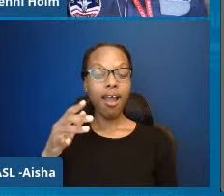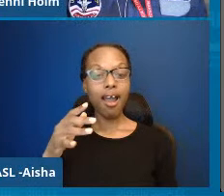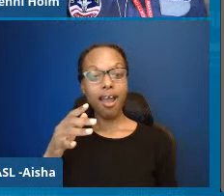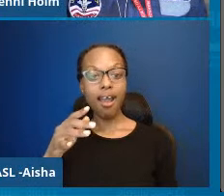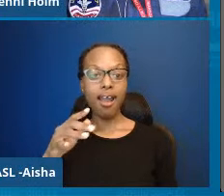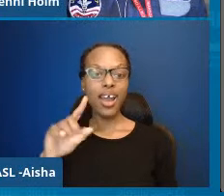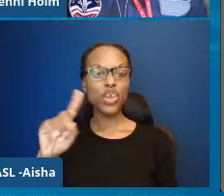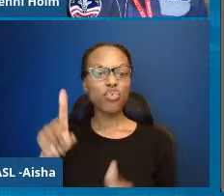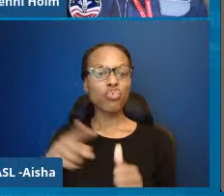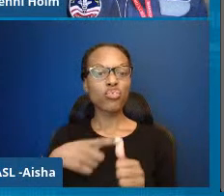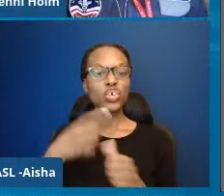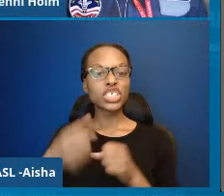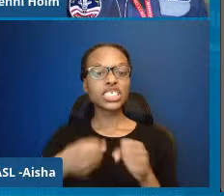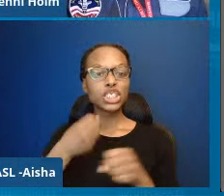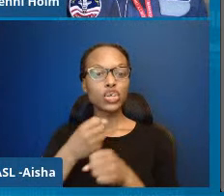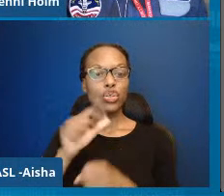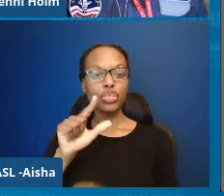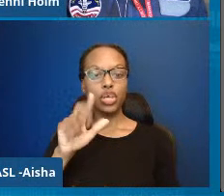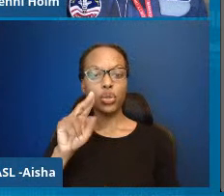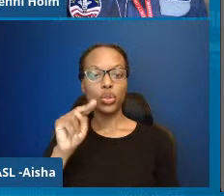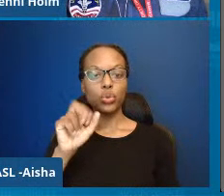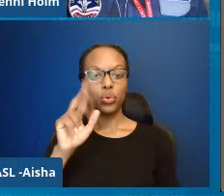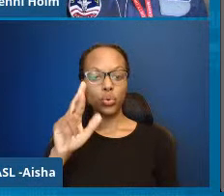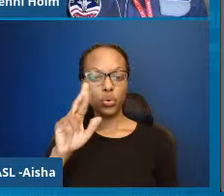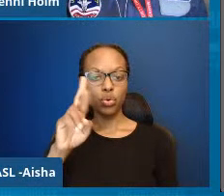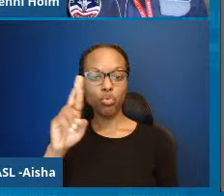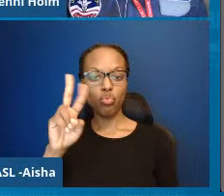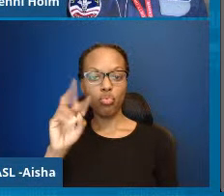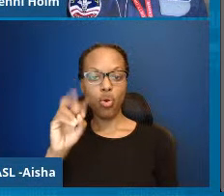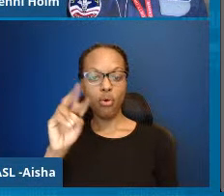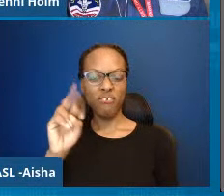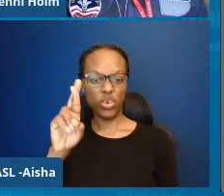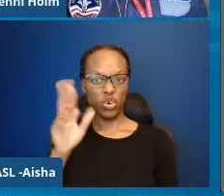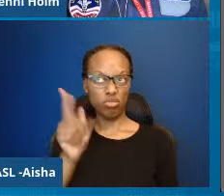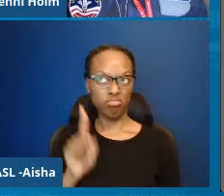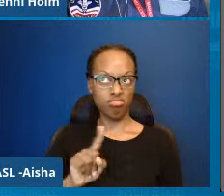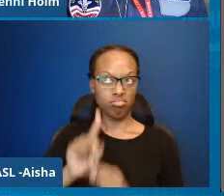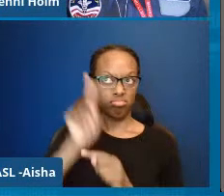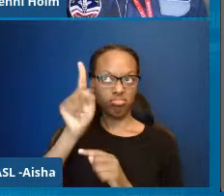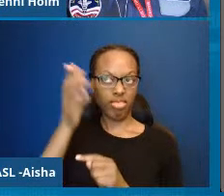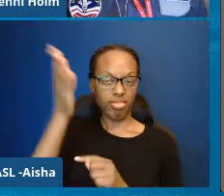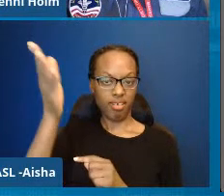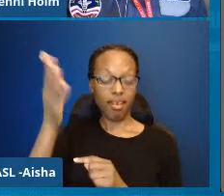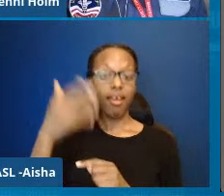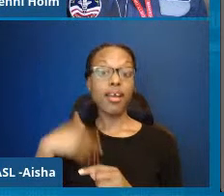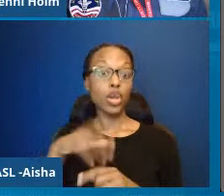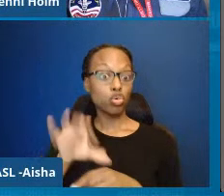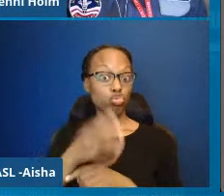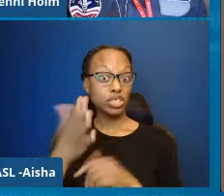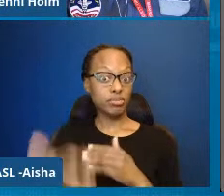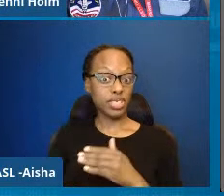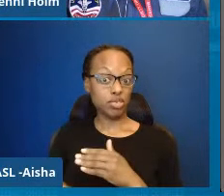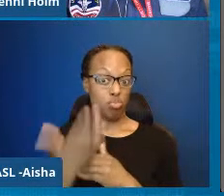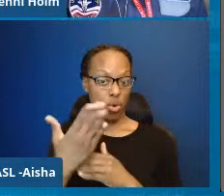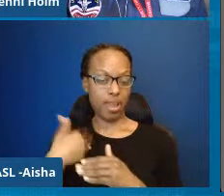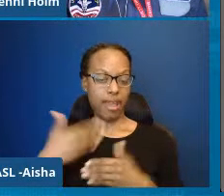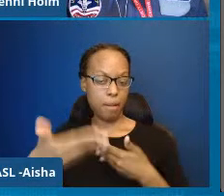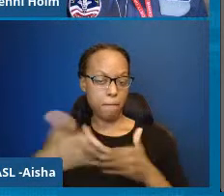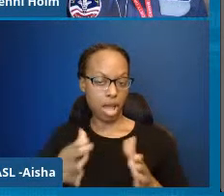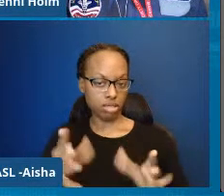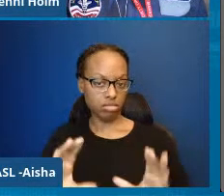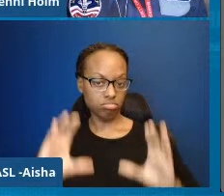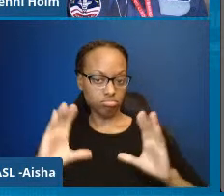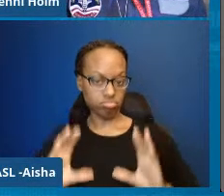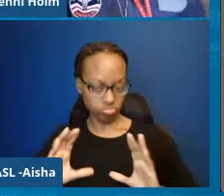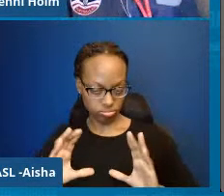the lunar rover went up. And I had in my hands, it was Christmas morning, and I had a box, and I can